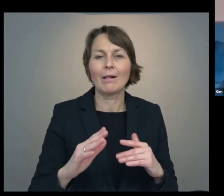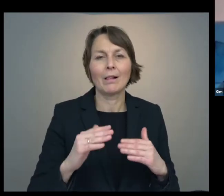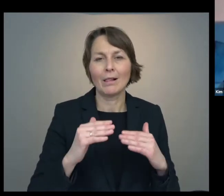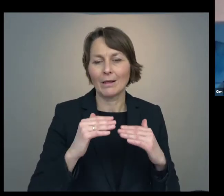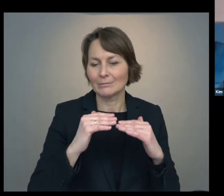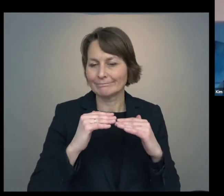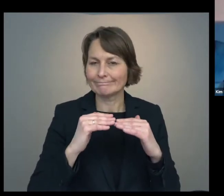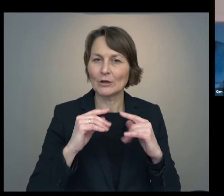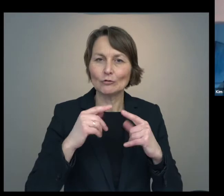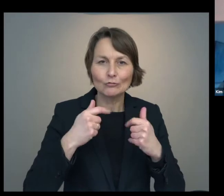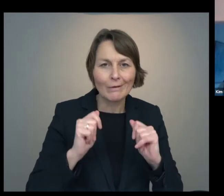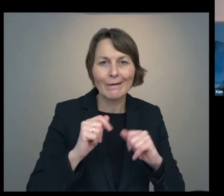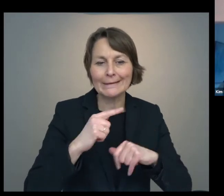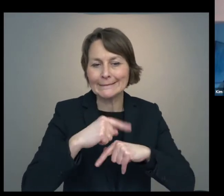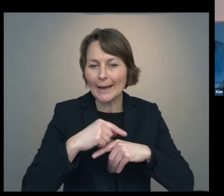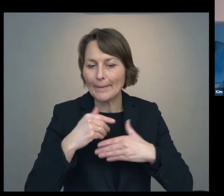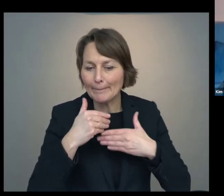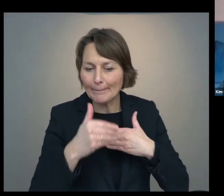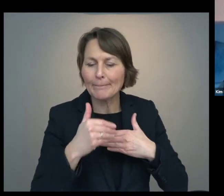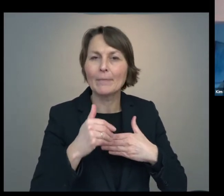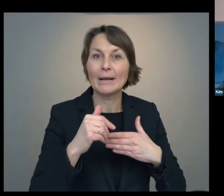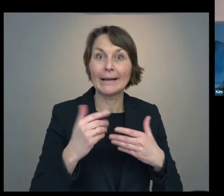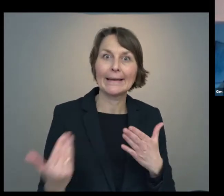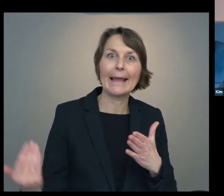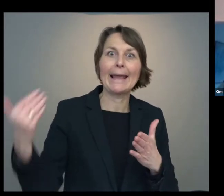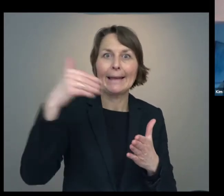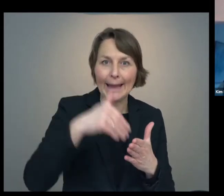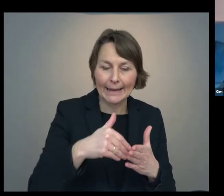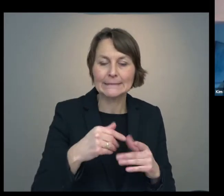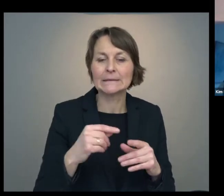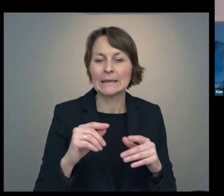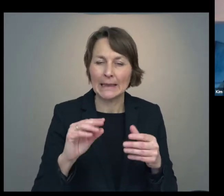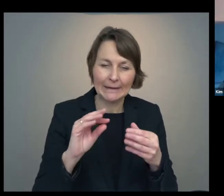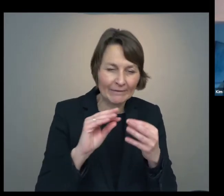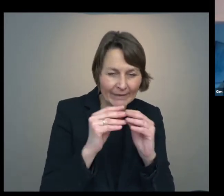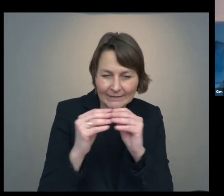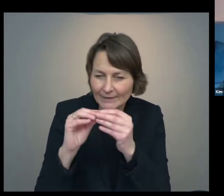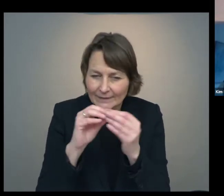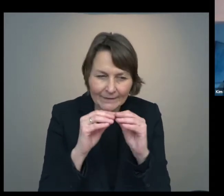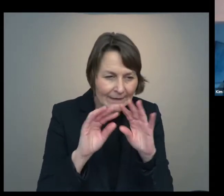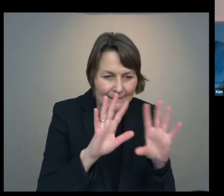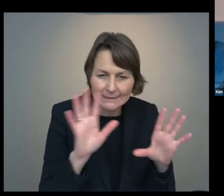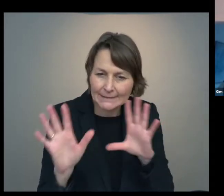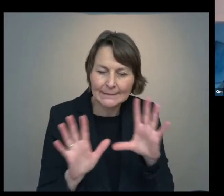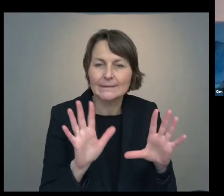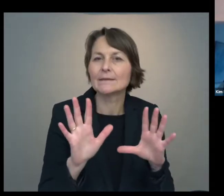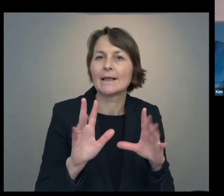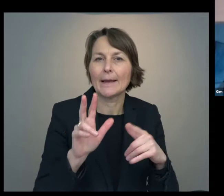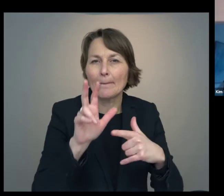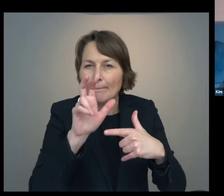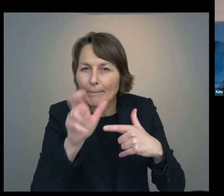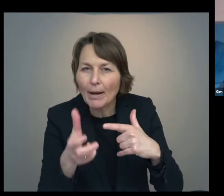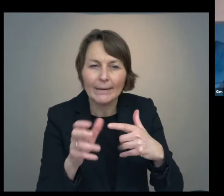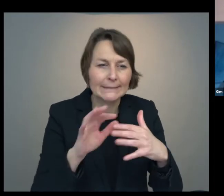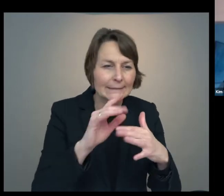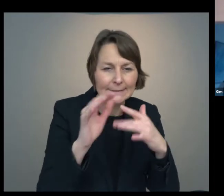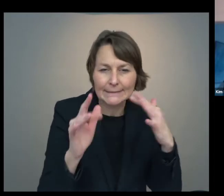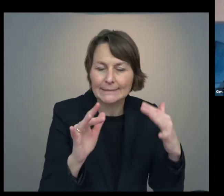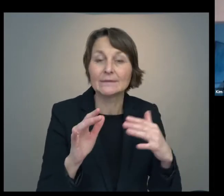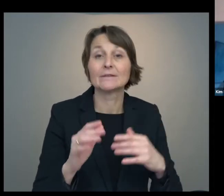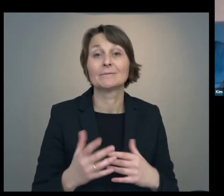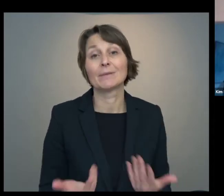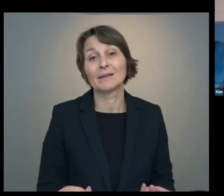and of fixing bugs, and we plan on that. Of course, there is a little bit